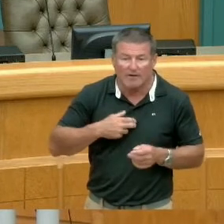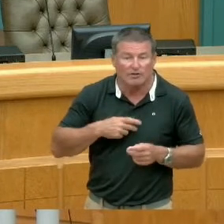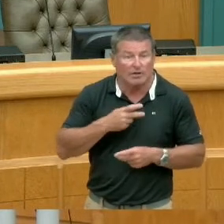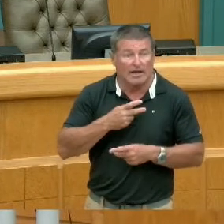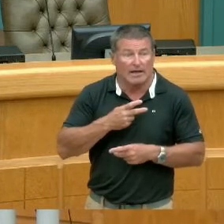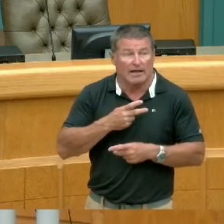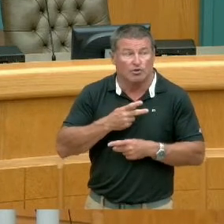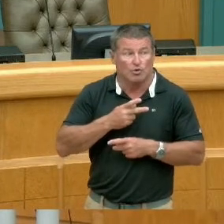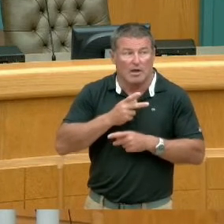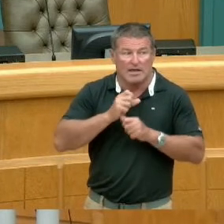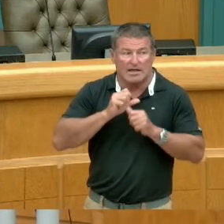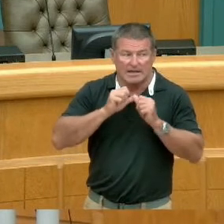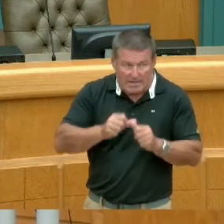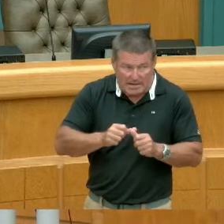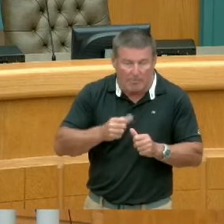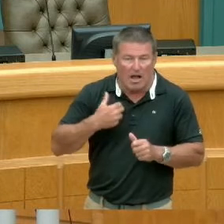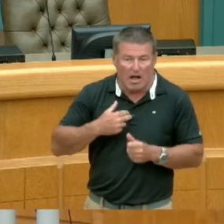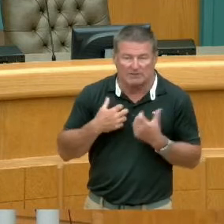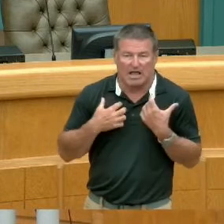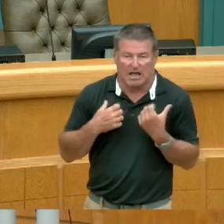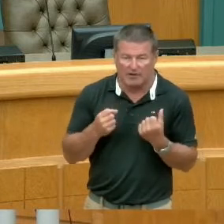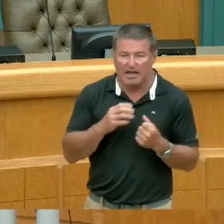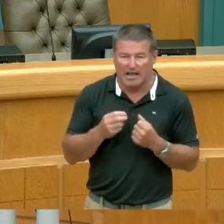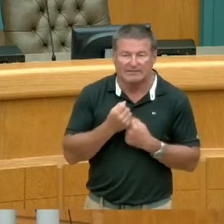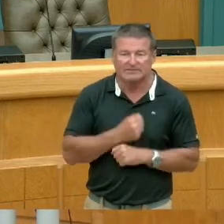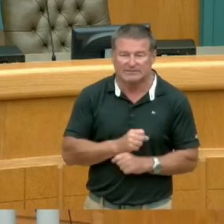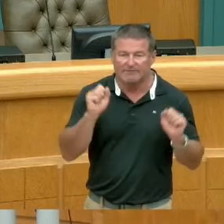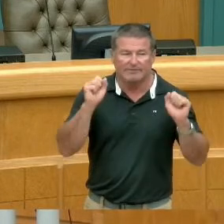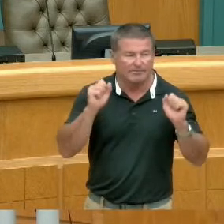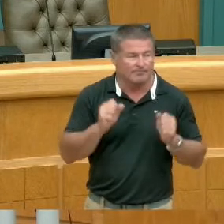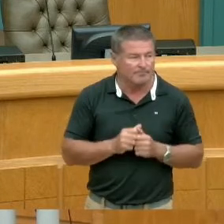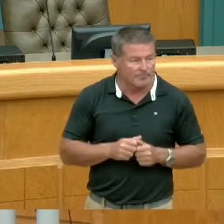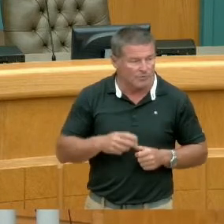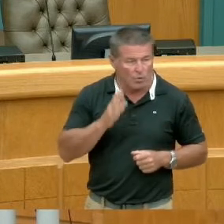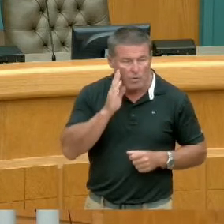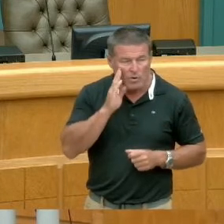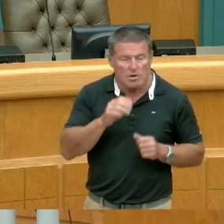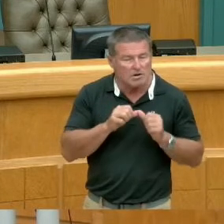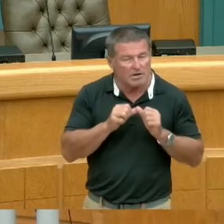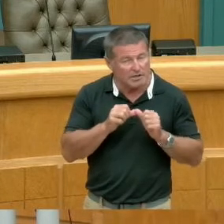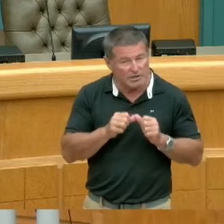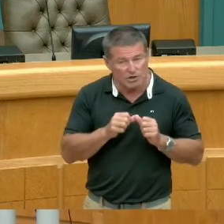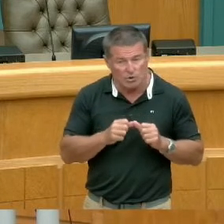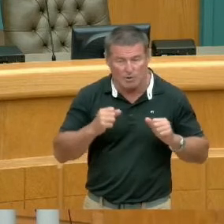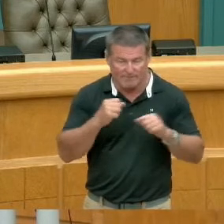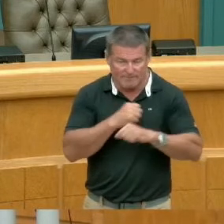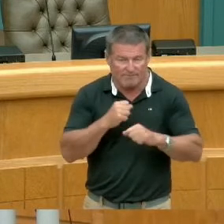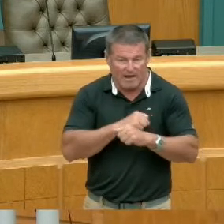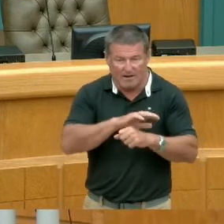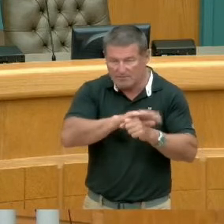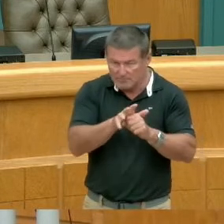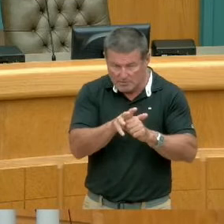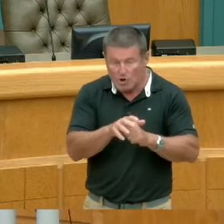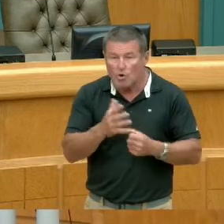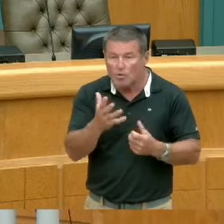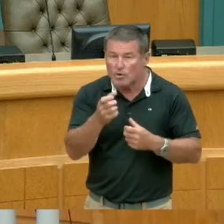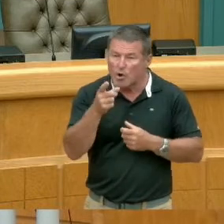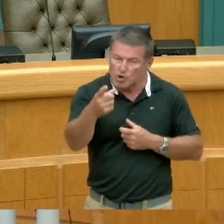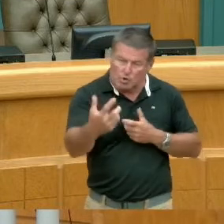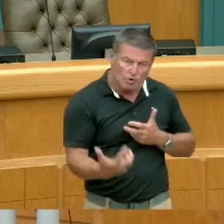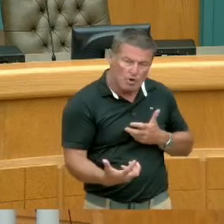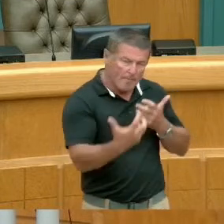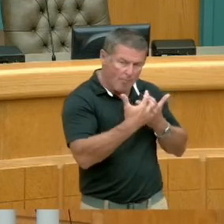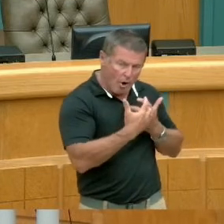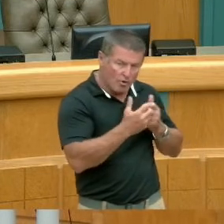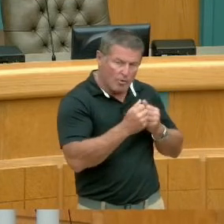and safe. So as we continue to fight this battle, we appreciate you joining hands with us and maintaining